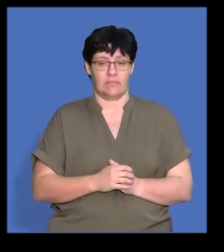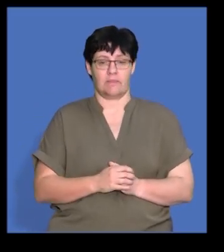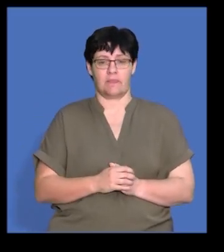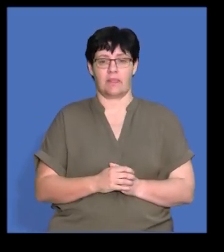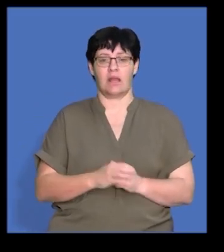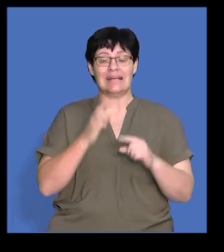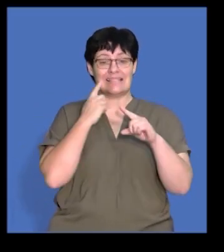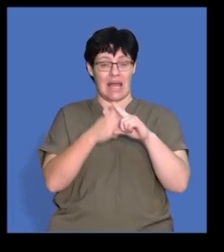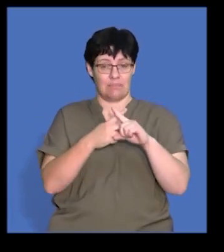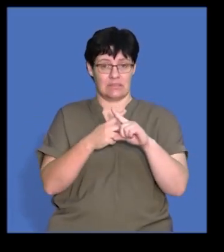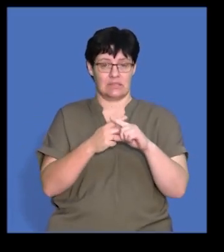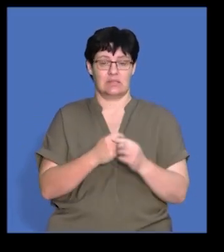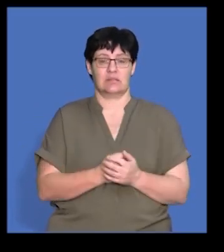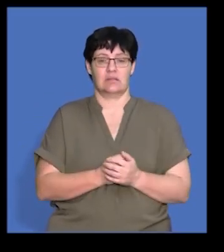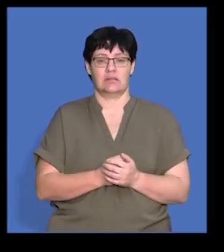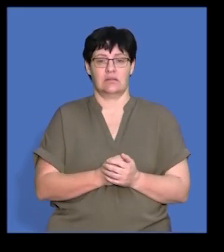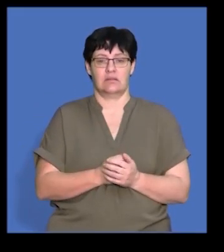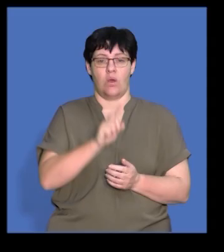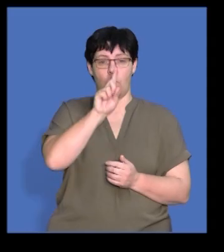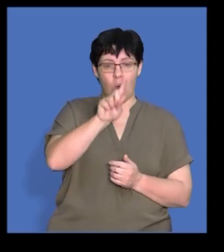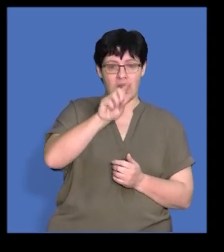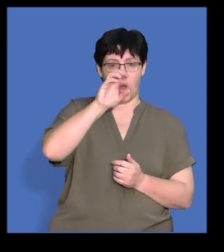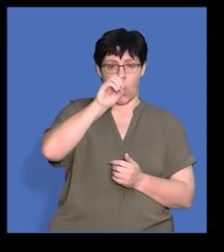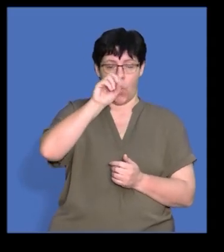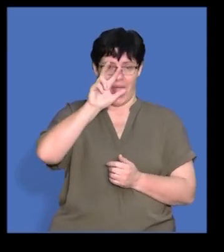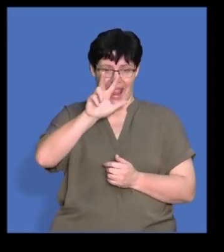and we times that by